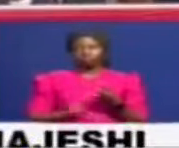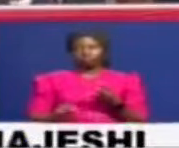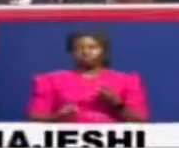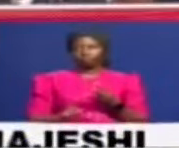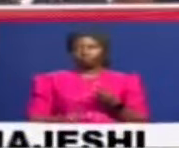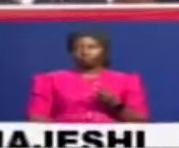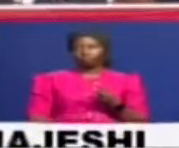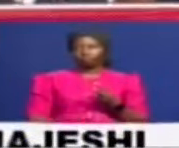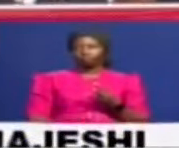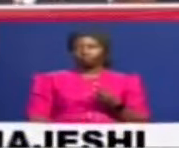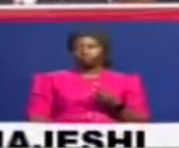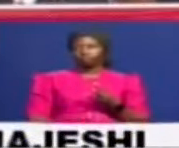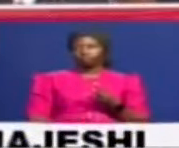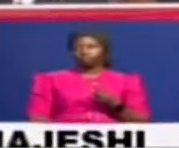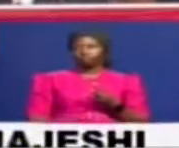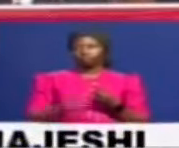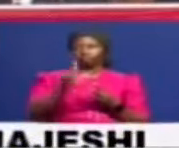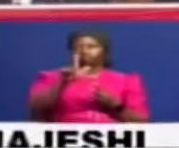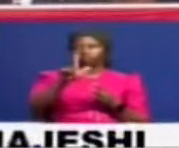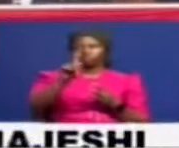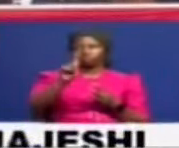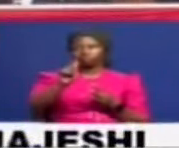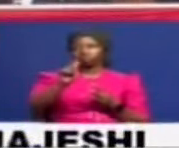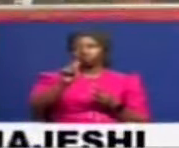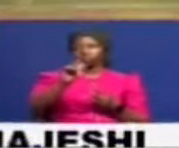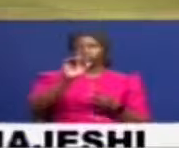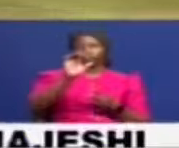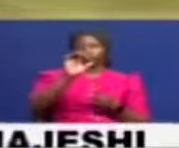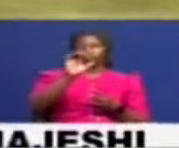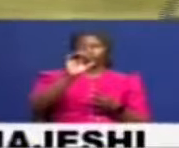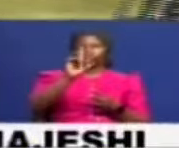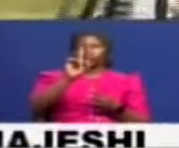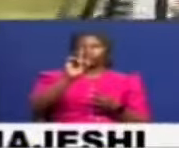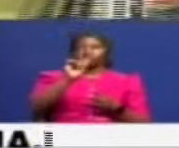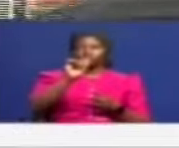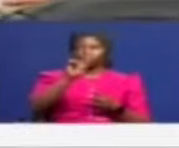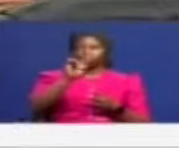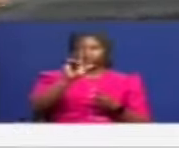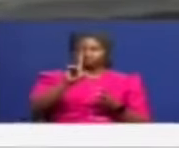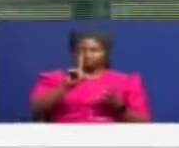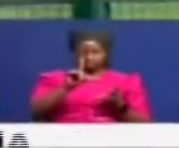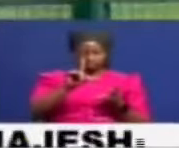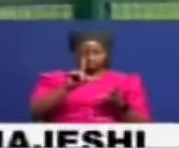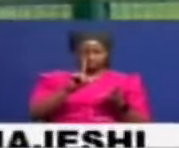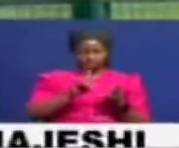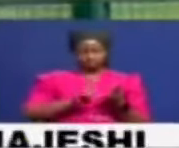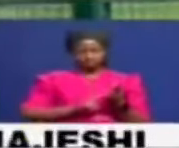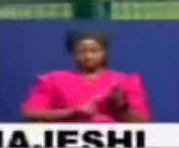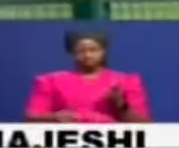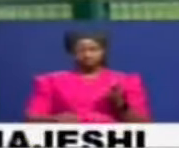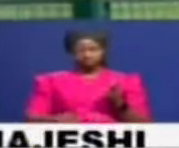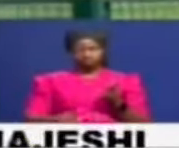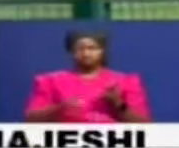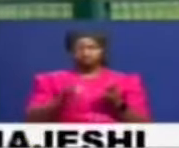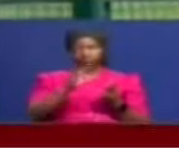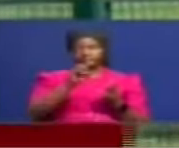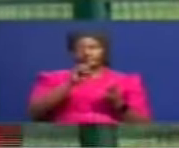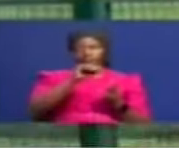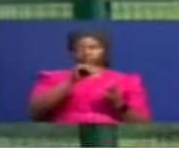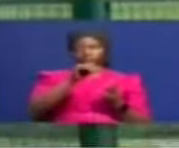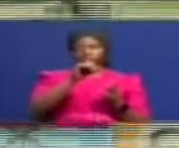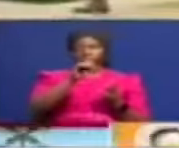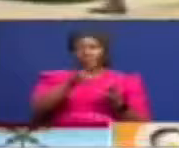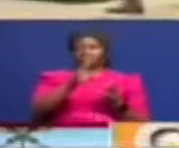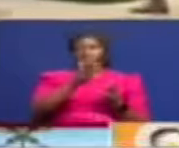prayer session as well as services that will be led by the military chaplain. Thereafter will be speeches.